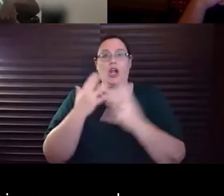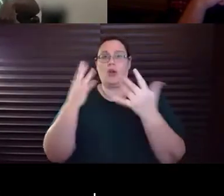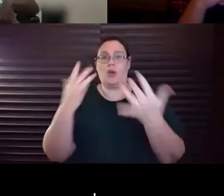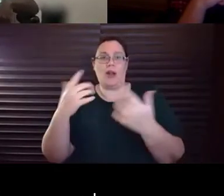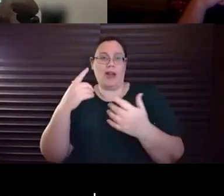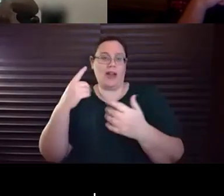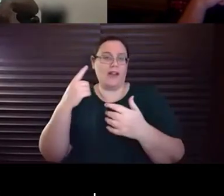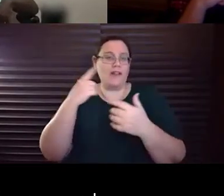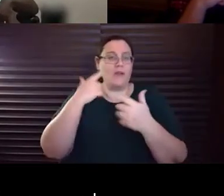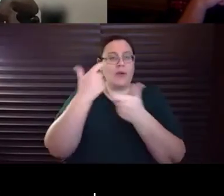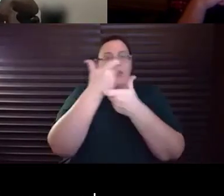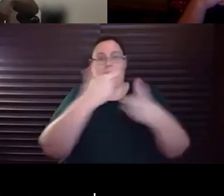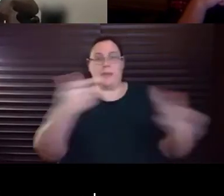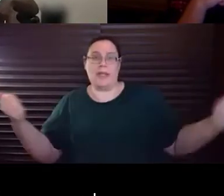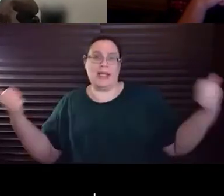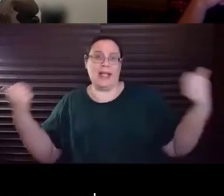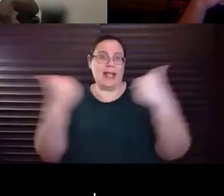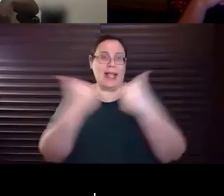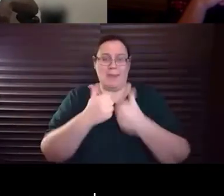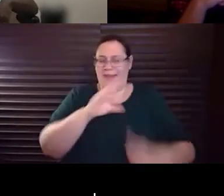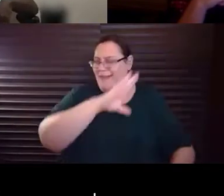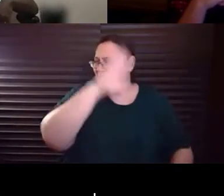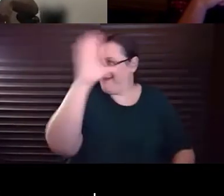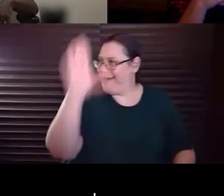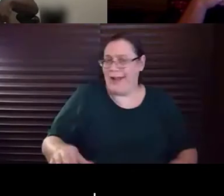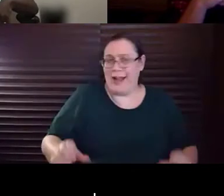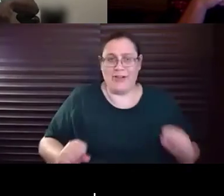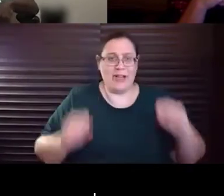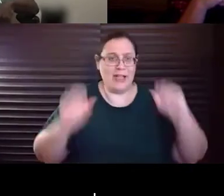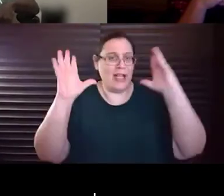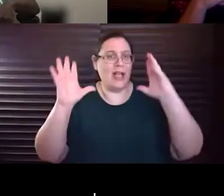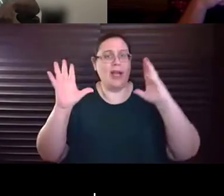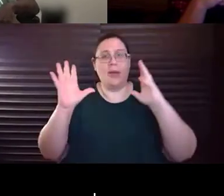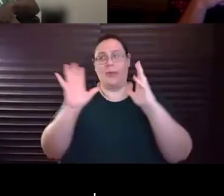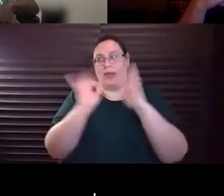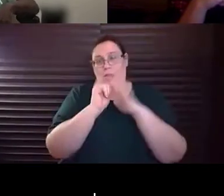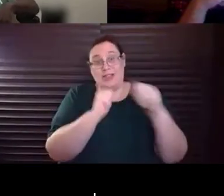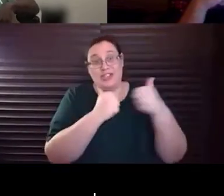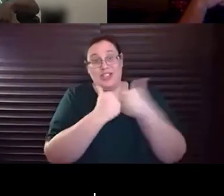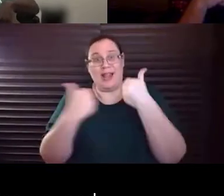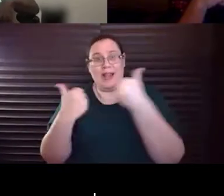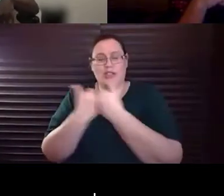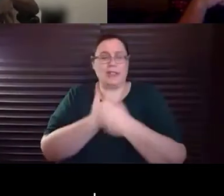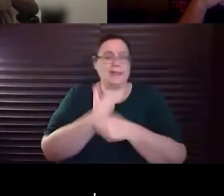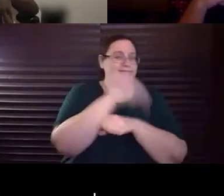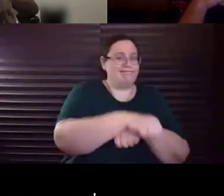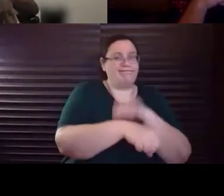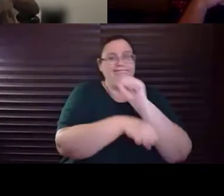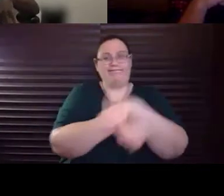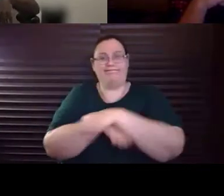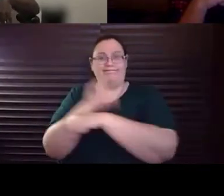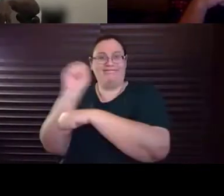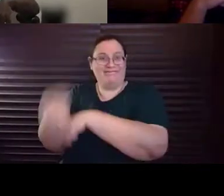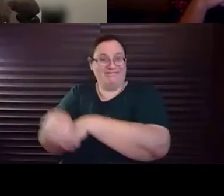game, but never giving up and overcoming the challenges, And just for those who haven't